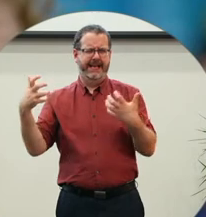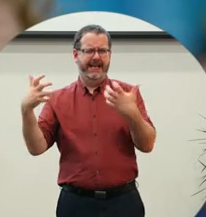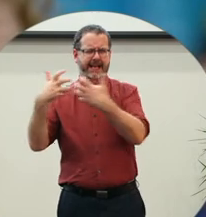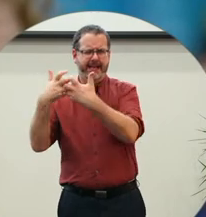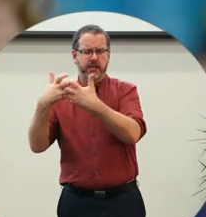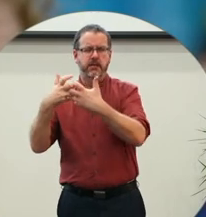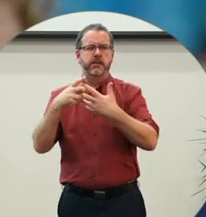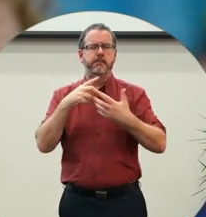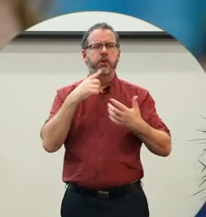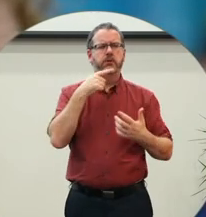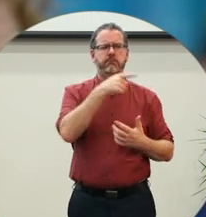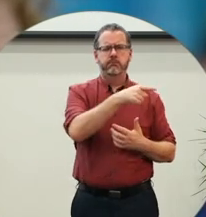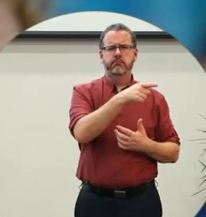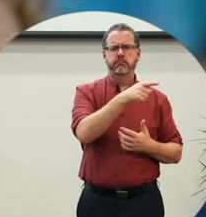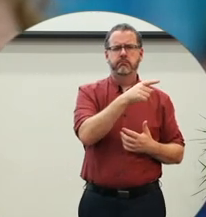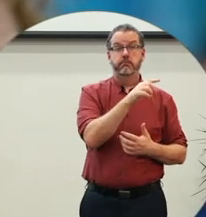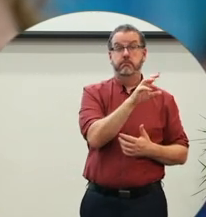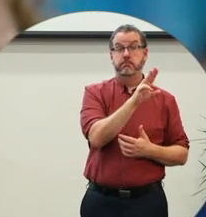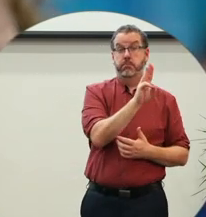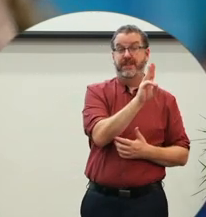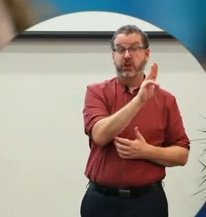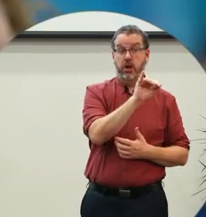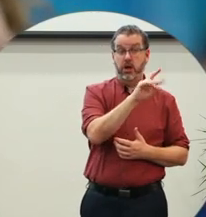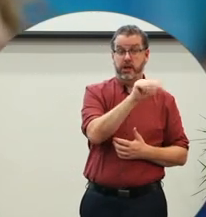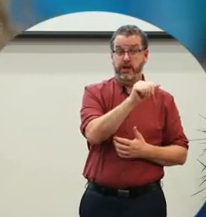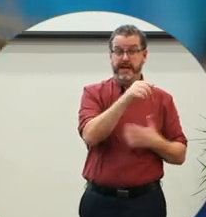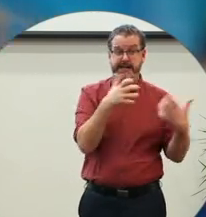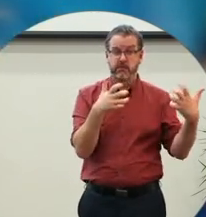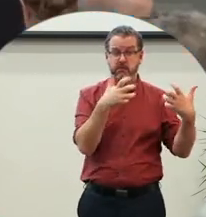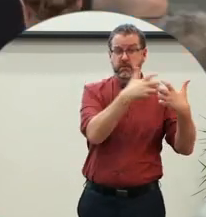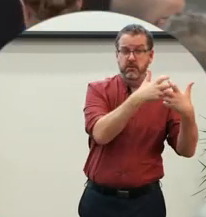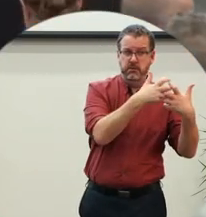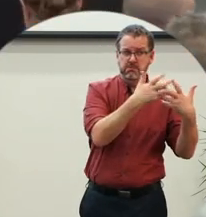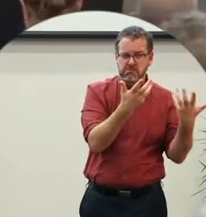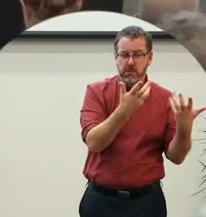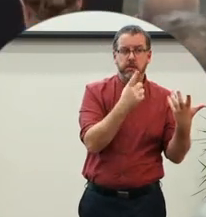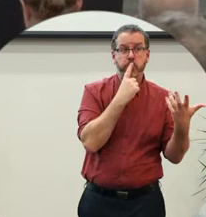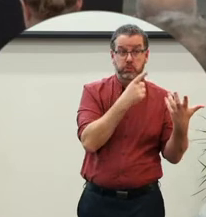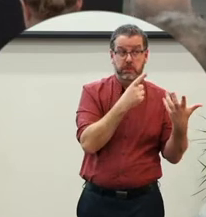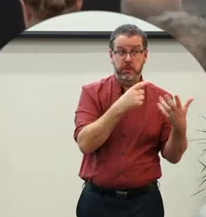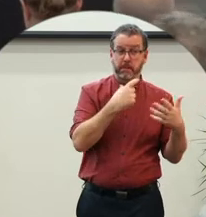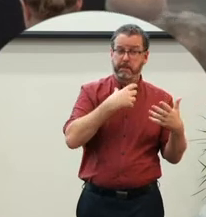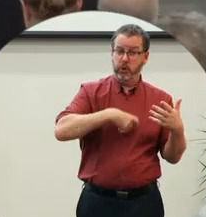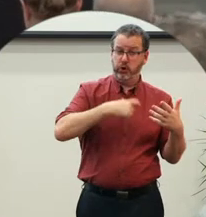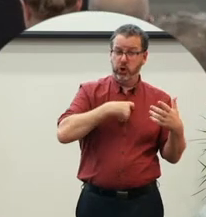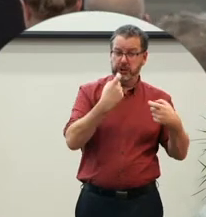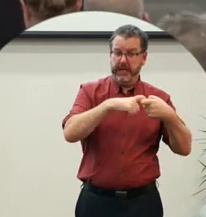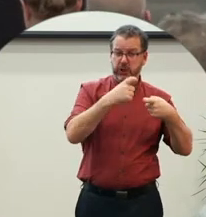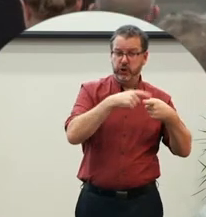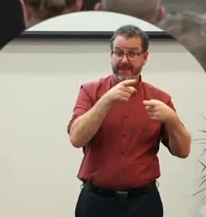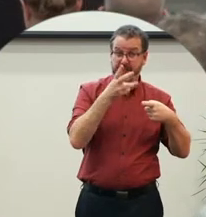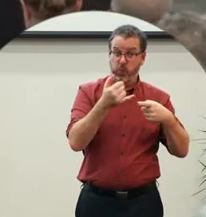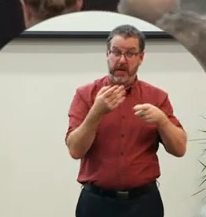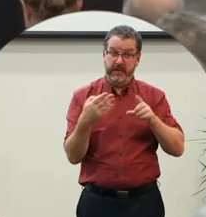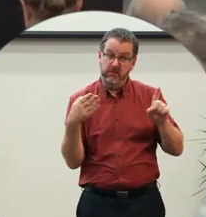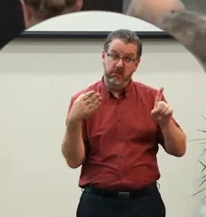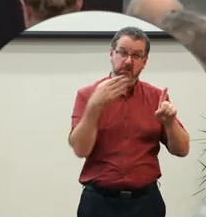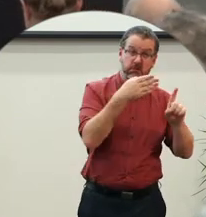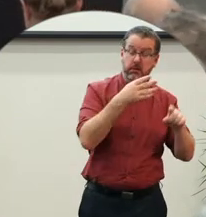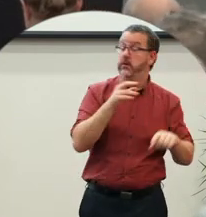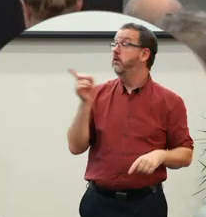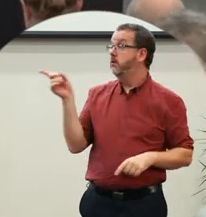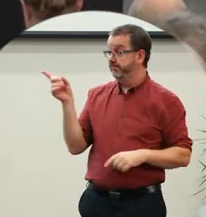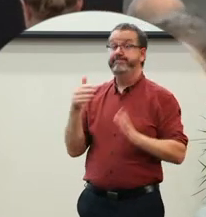personal connection then that brought her into the provisionals? Absolutely, and I think that was kind of pointed out to her at one